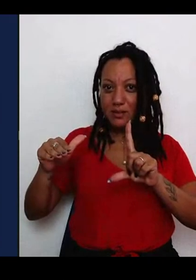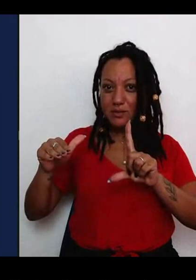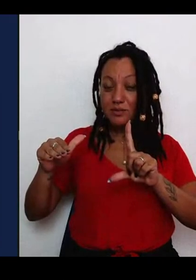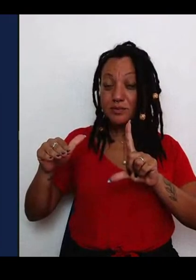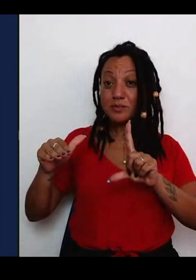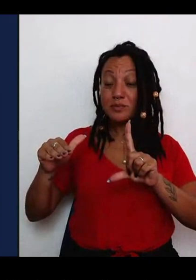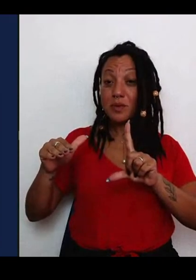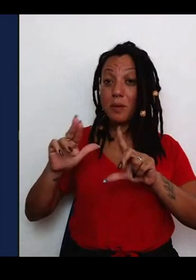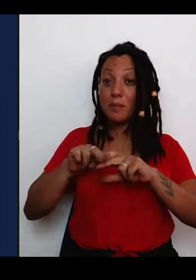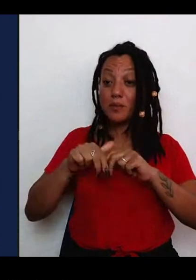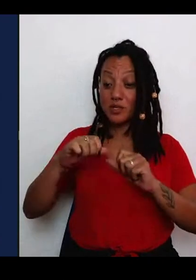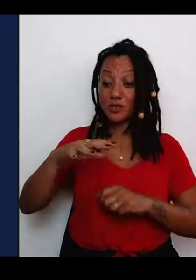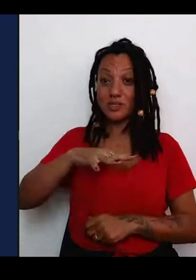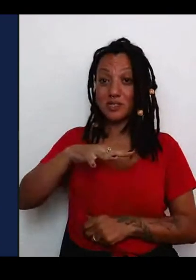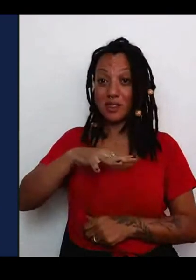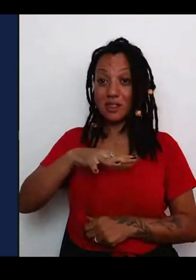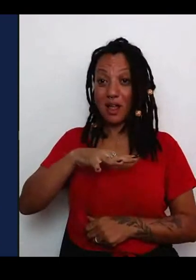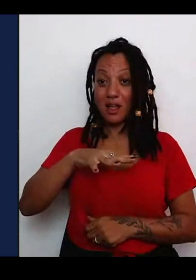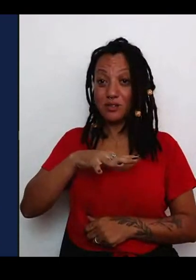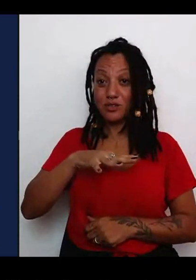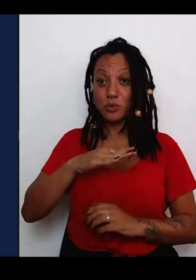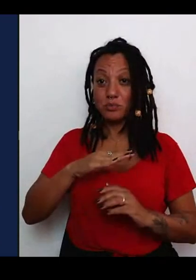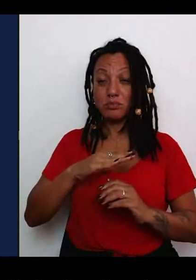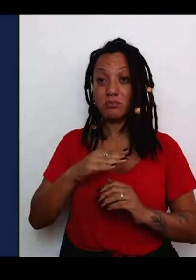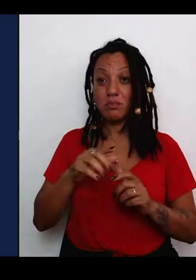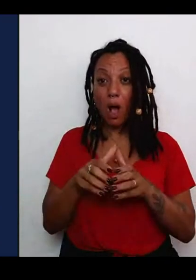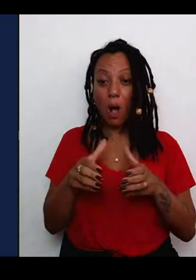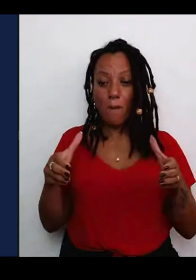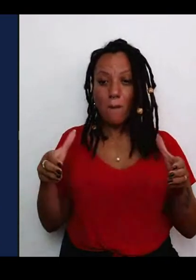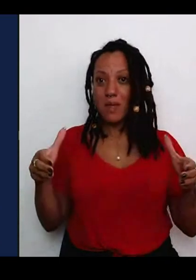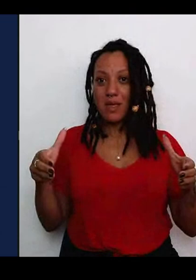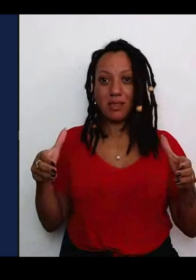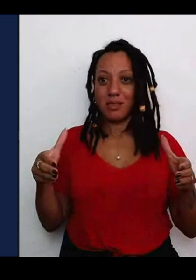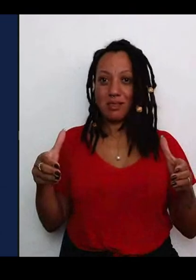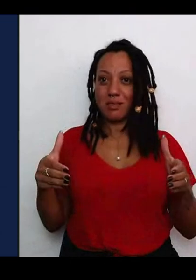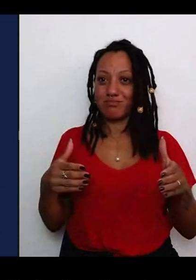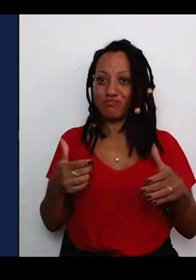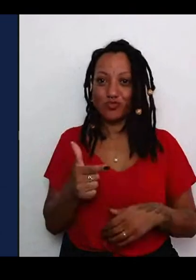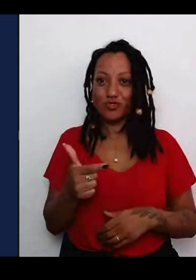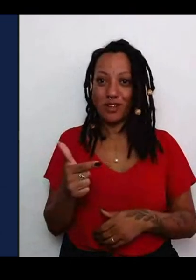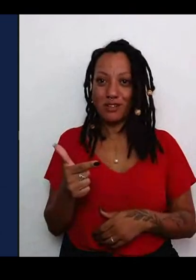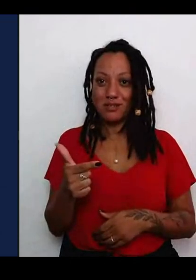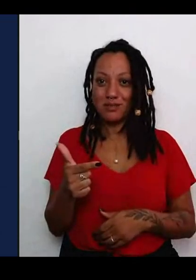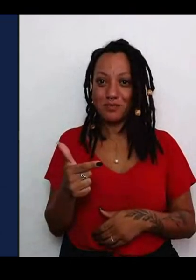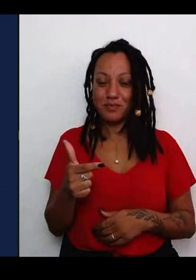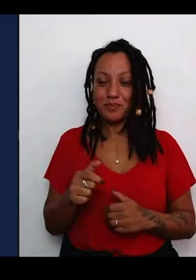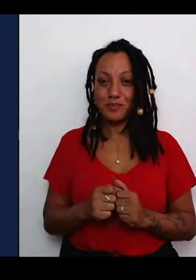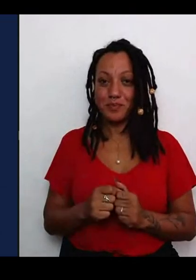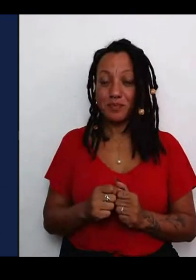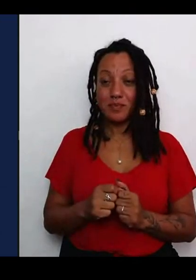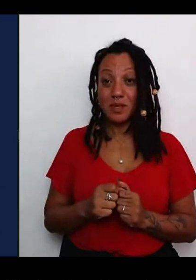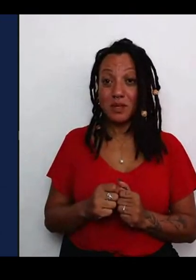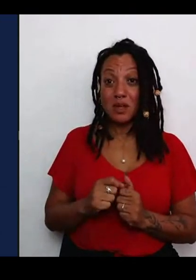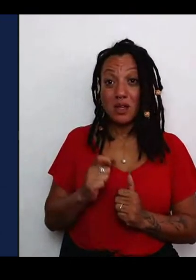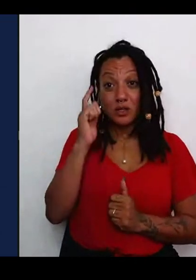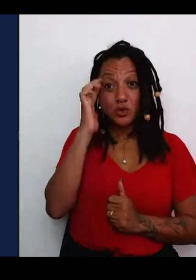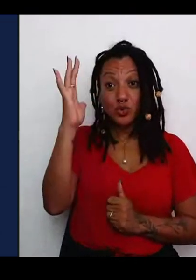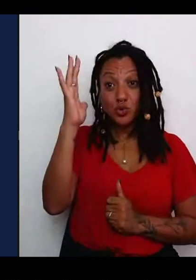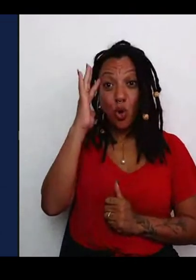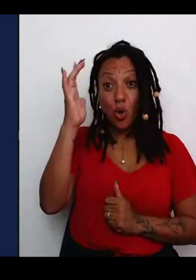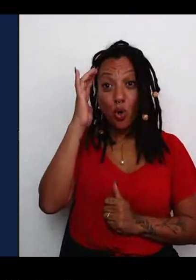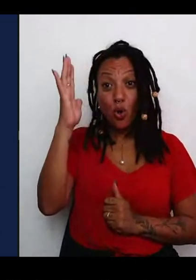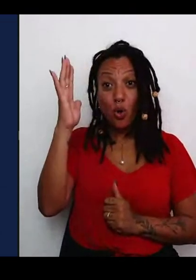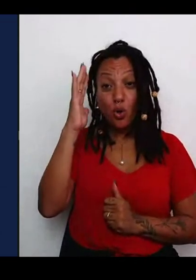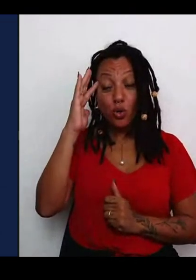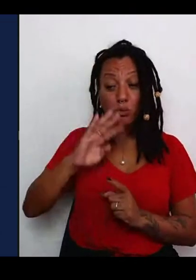growing from multiplication which are the constant Promises of cities um and it seems to